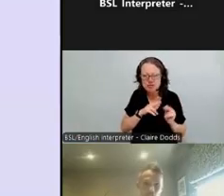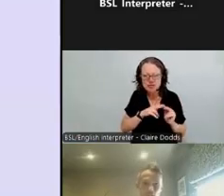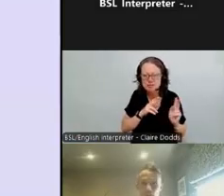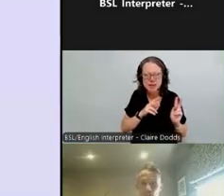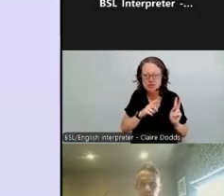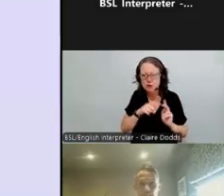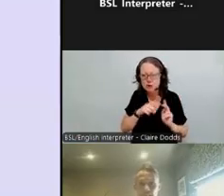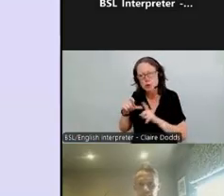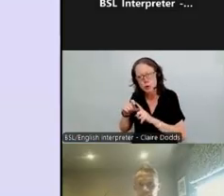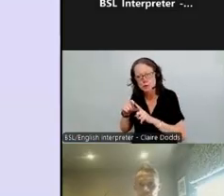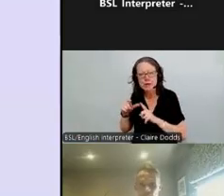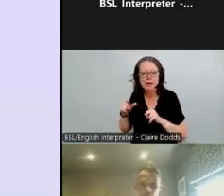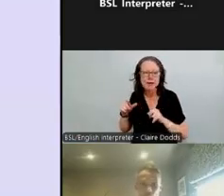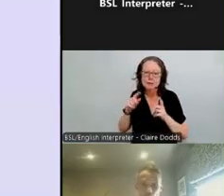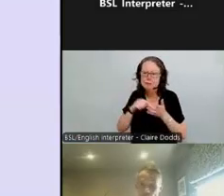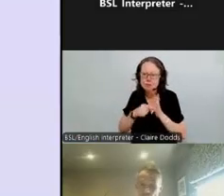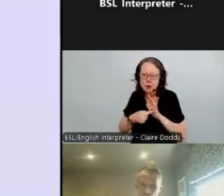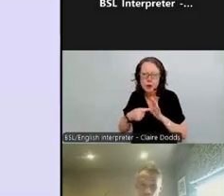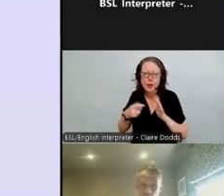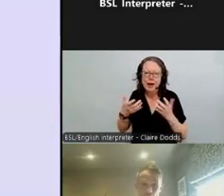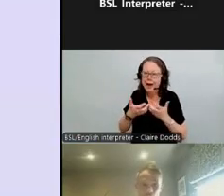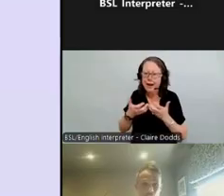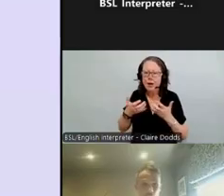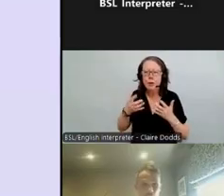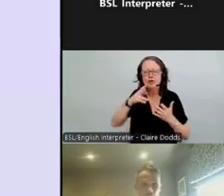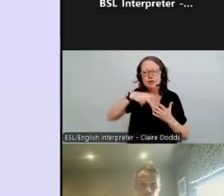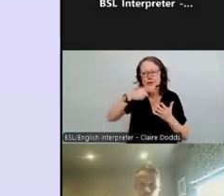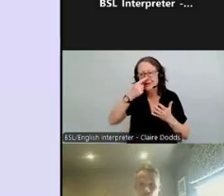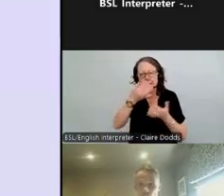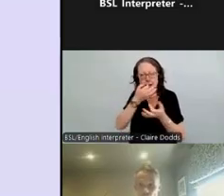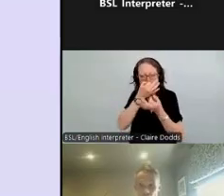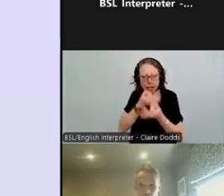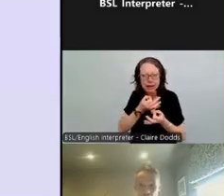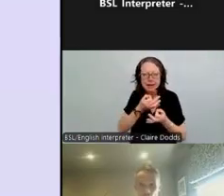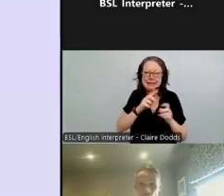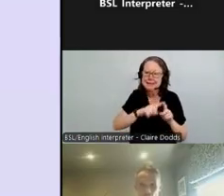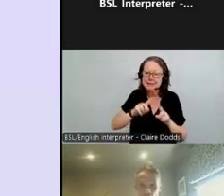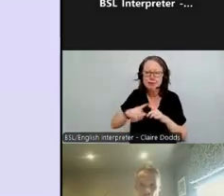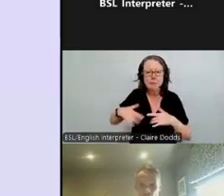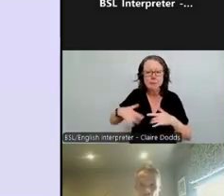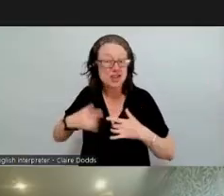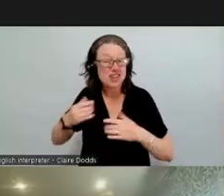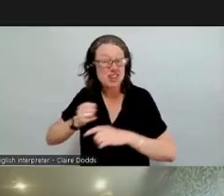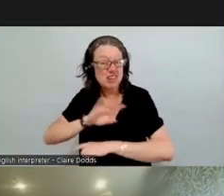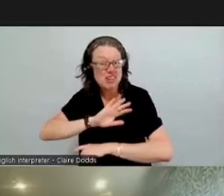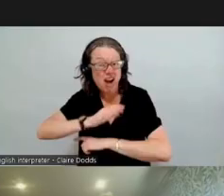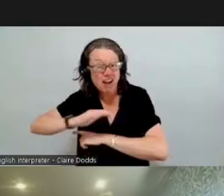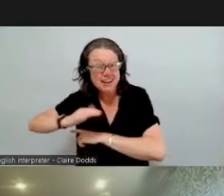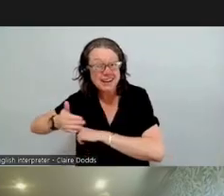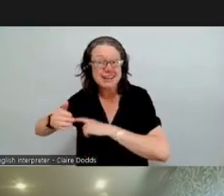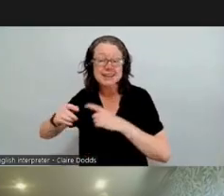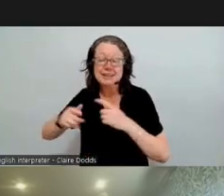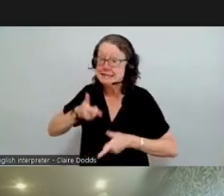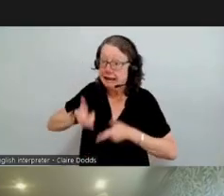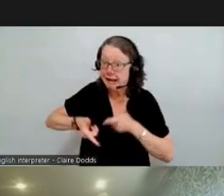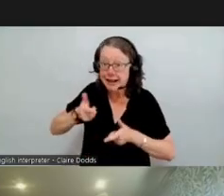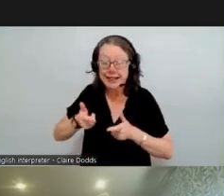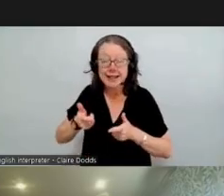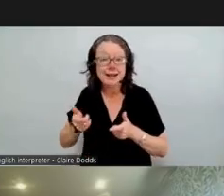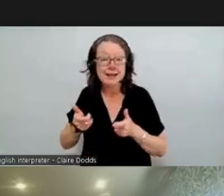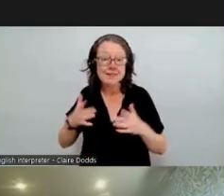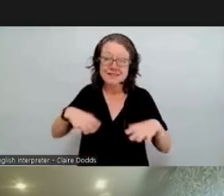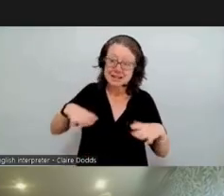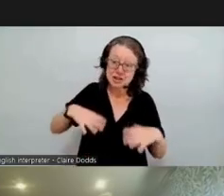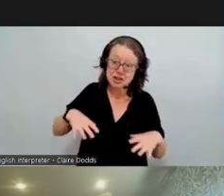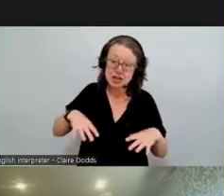Showcase of how reading can link into other passions, be that gardening or cycling or fashion as well. It's really positioning reading